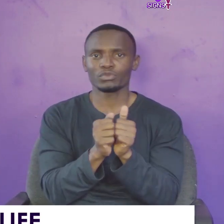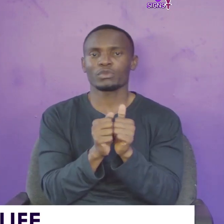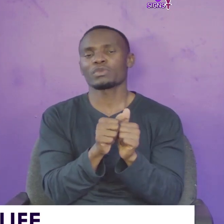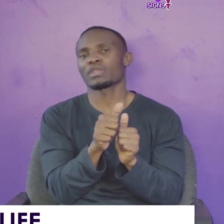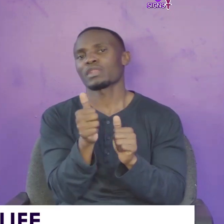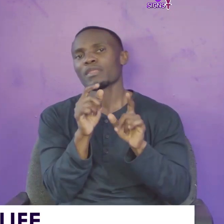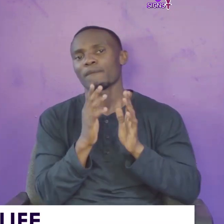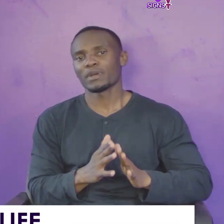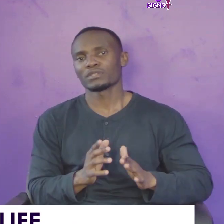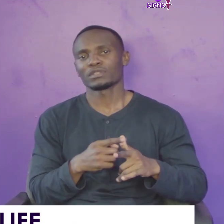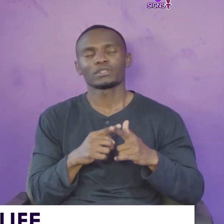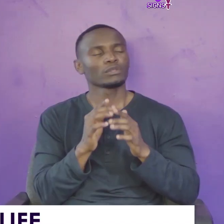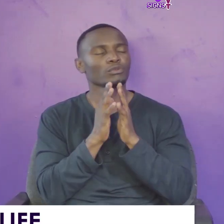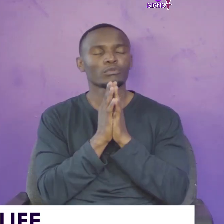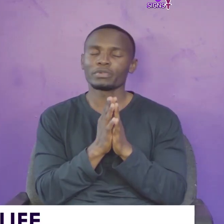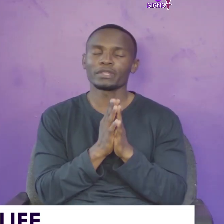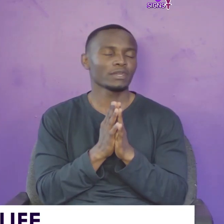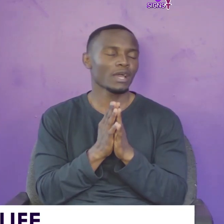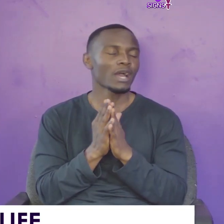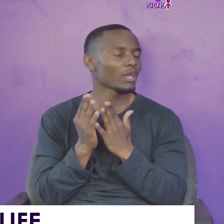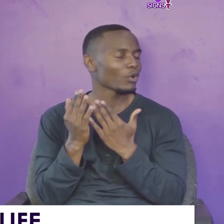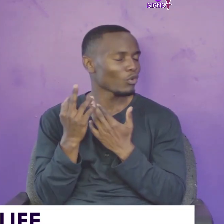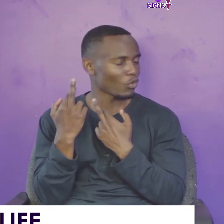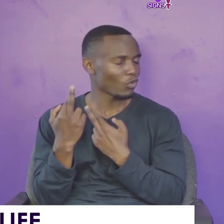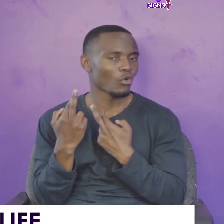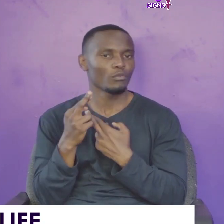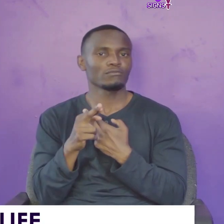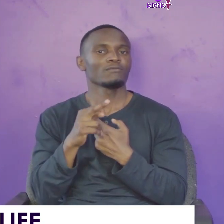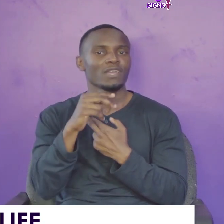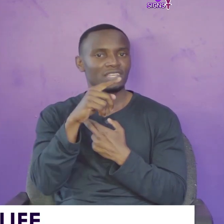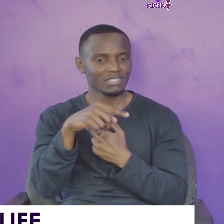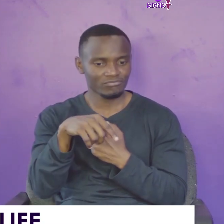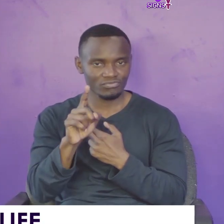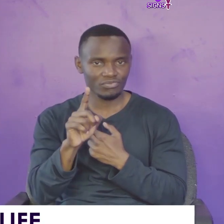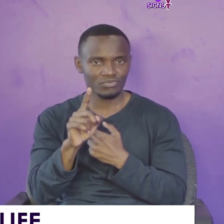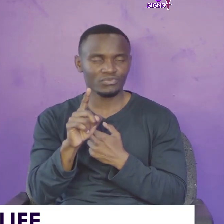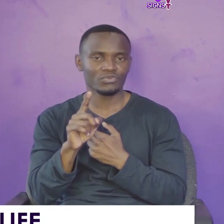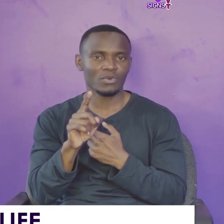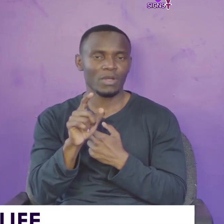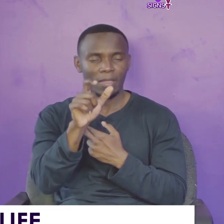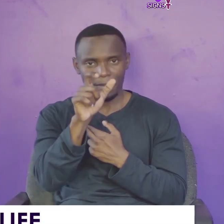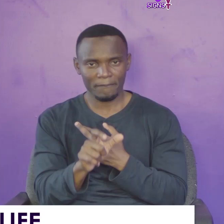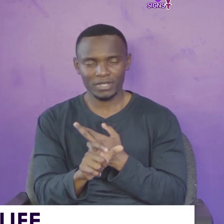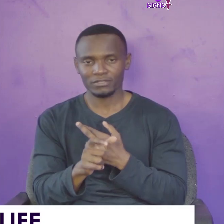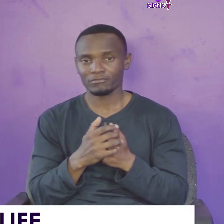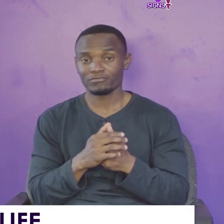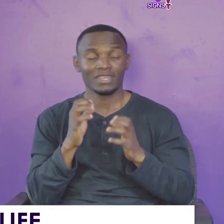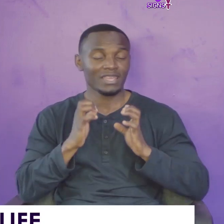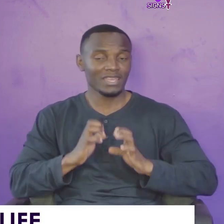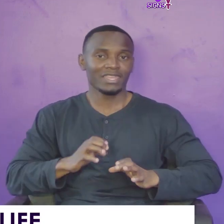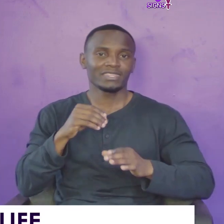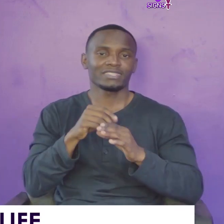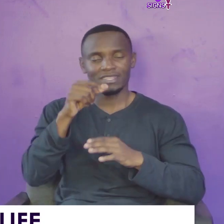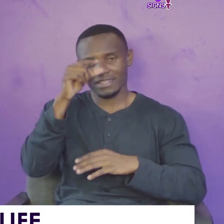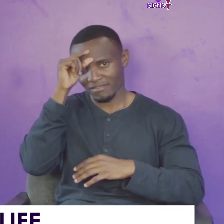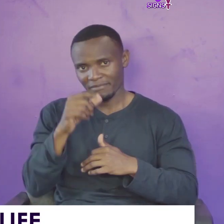you pray, "Oh my God, I hope she's ticking or he is ticking the right boxes." Ethics in governance. Yes, and